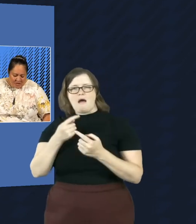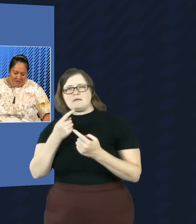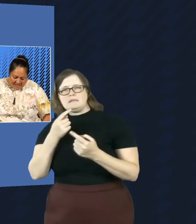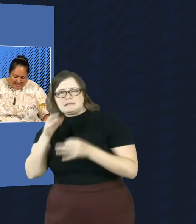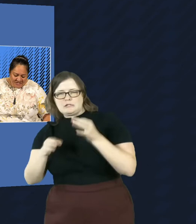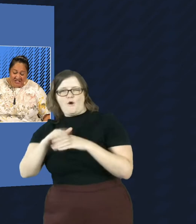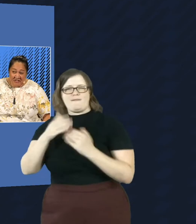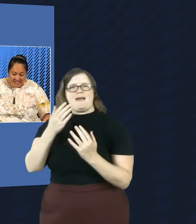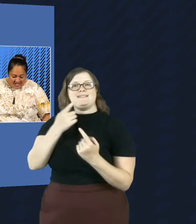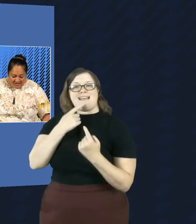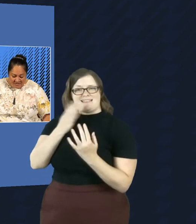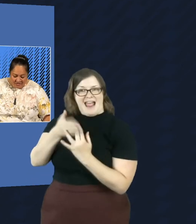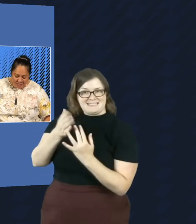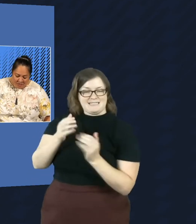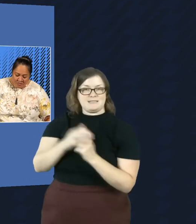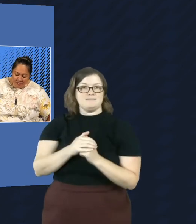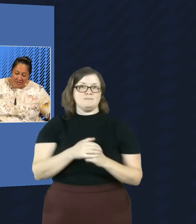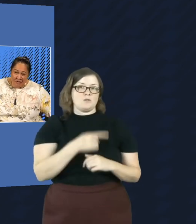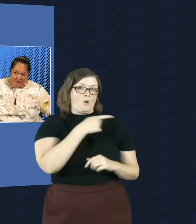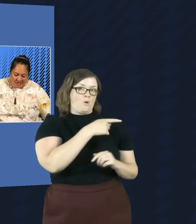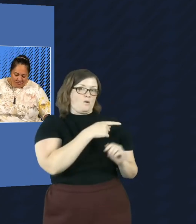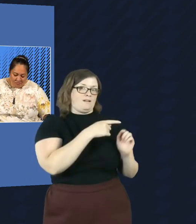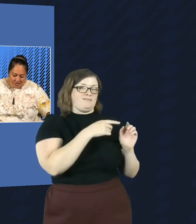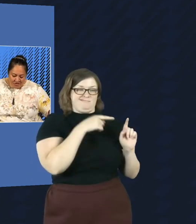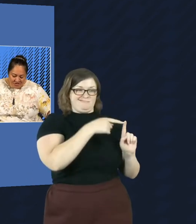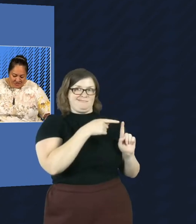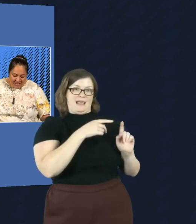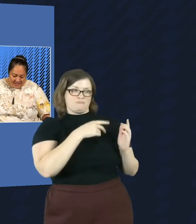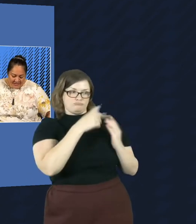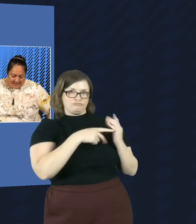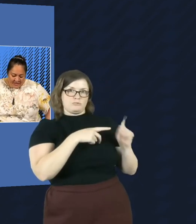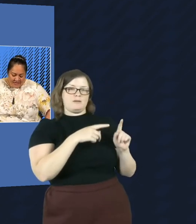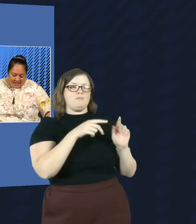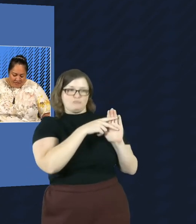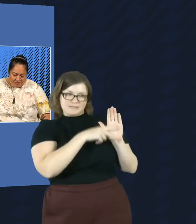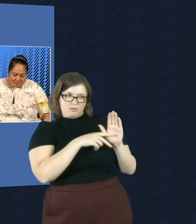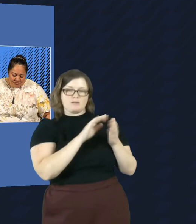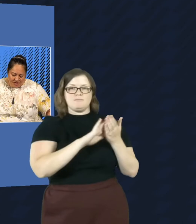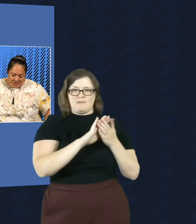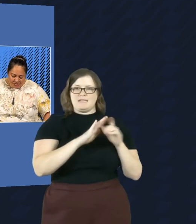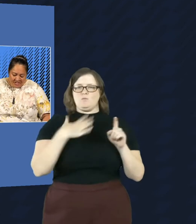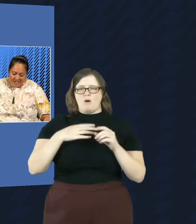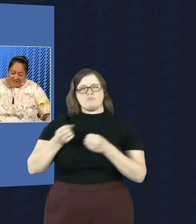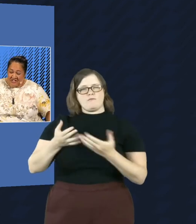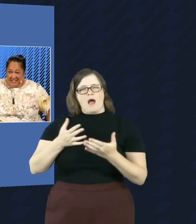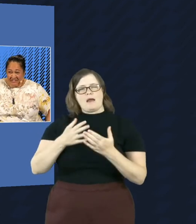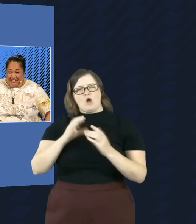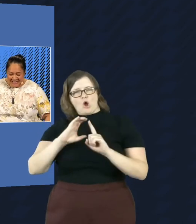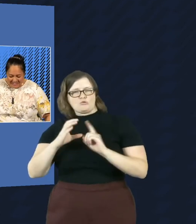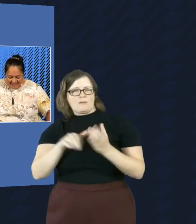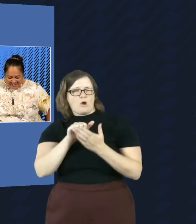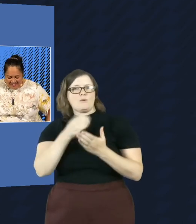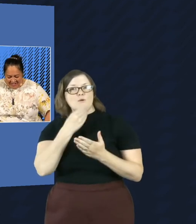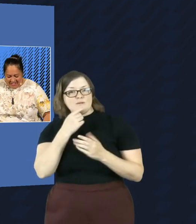Ngā tikanga paihere is to guide safe, responsible and culturally appropriate use of data, ensure data use is